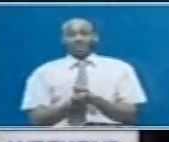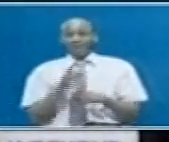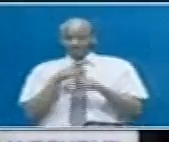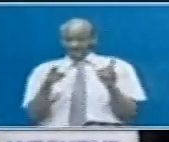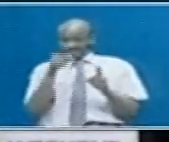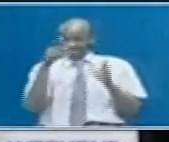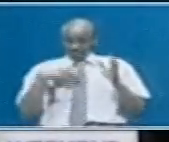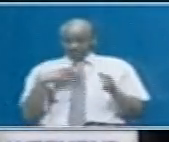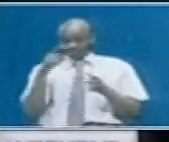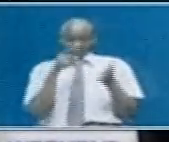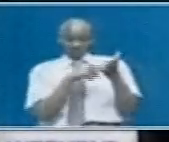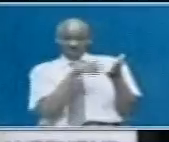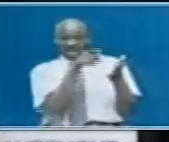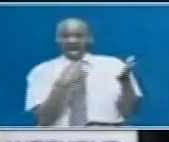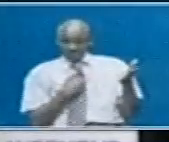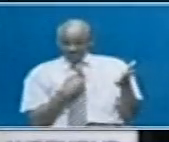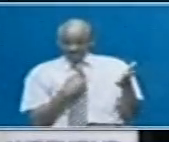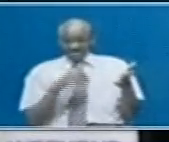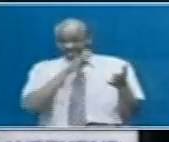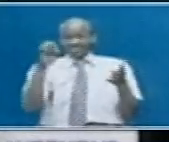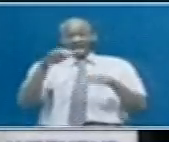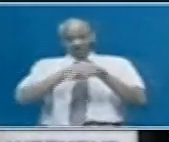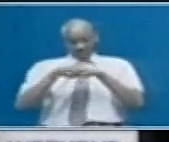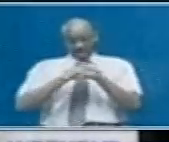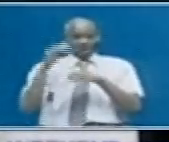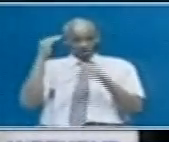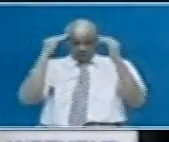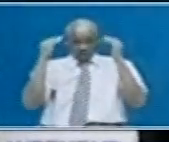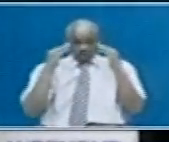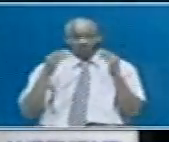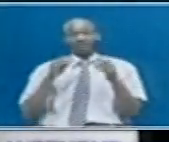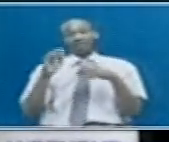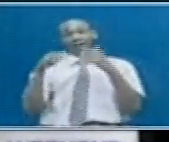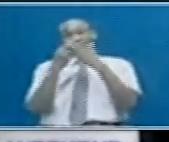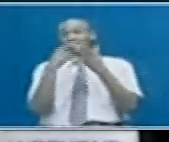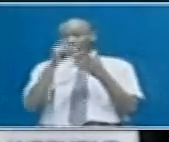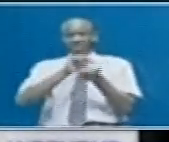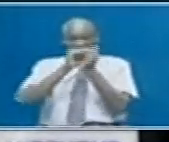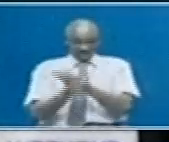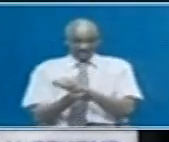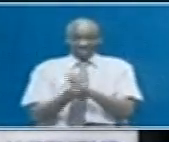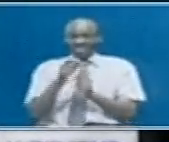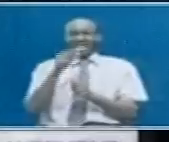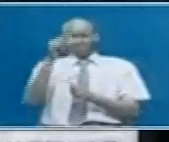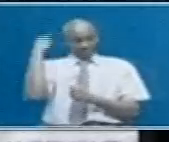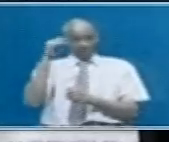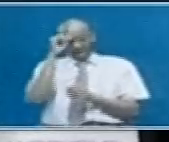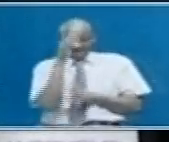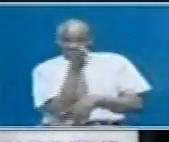However, the accused appealed and the East African Court of Appeal overturned it, recommending the governor at the time to